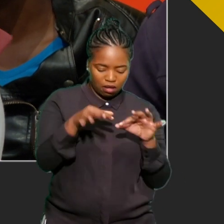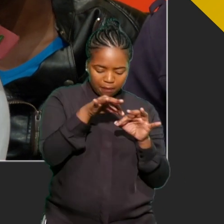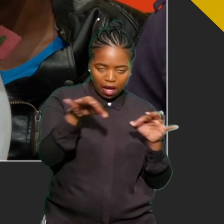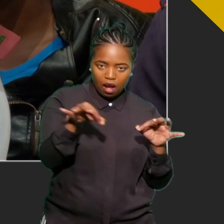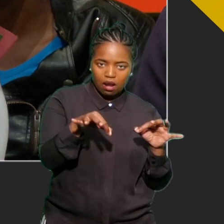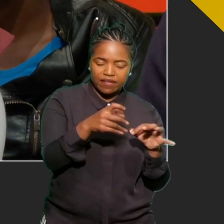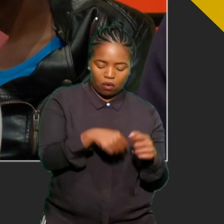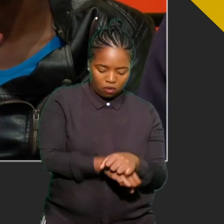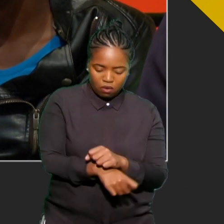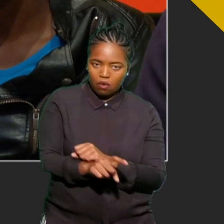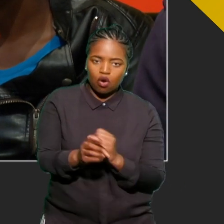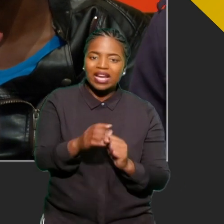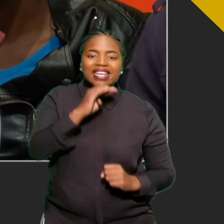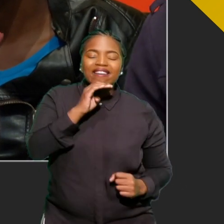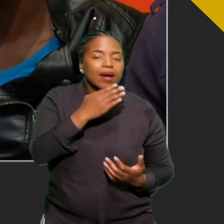to improvise.